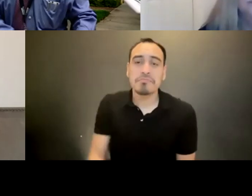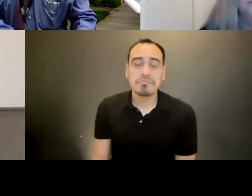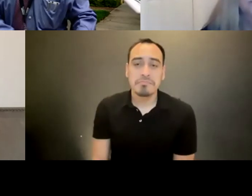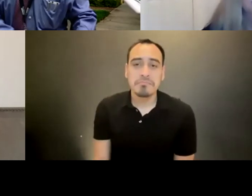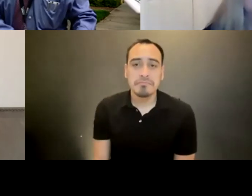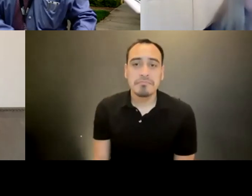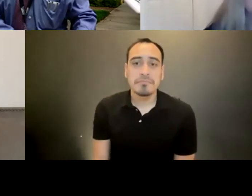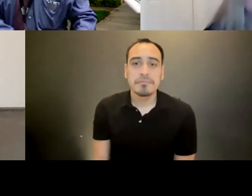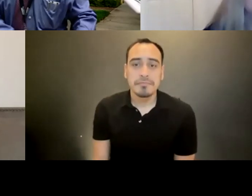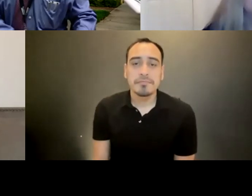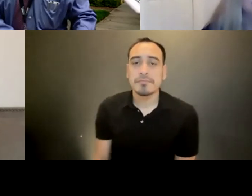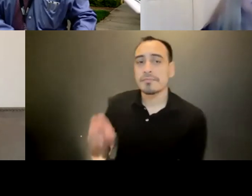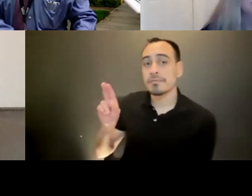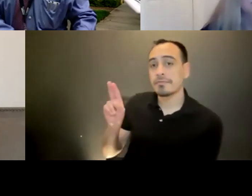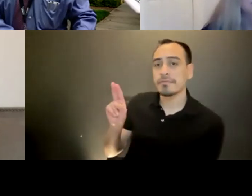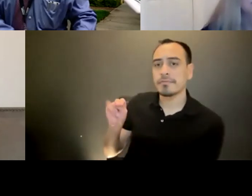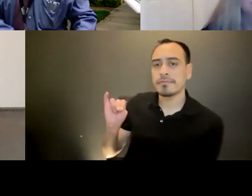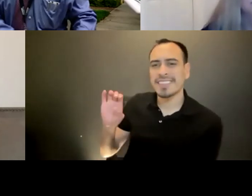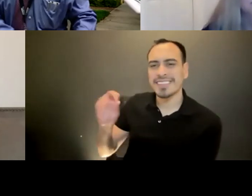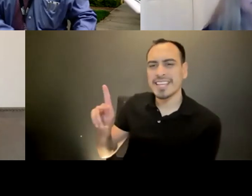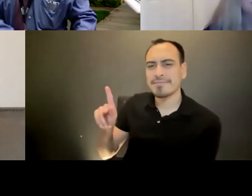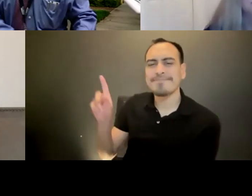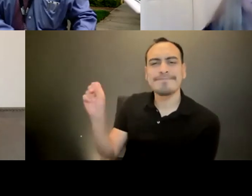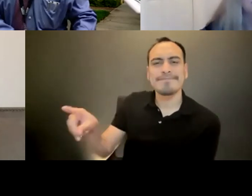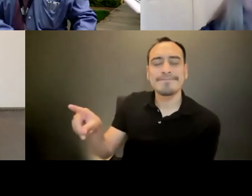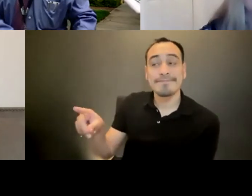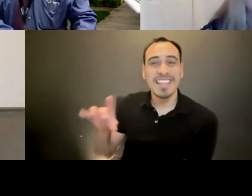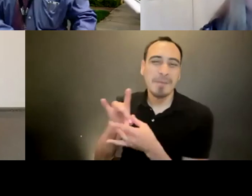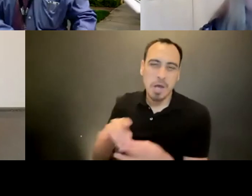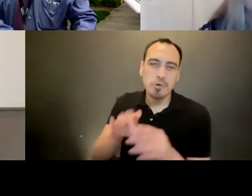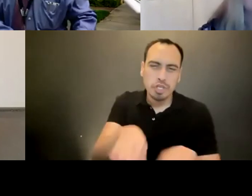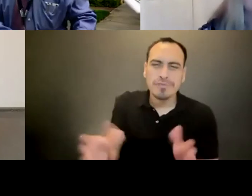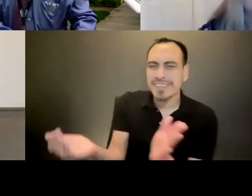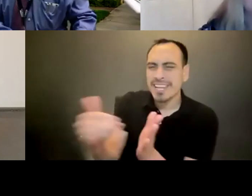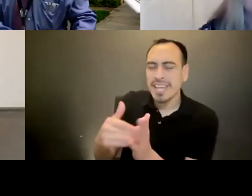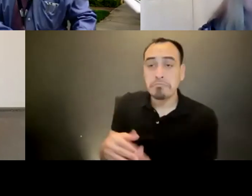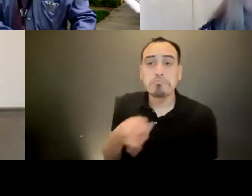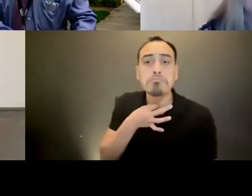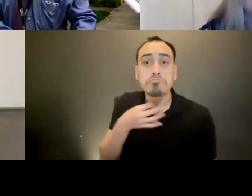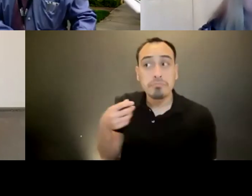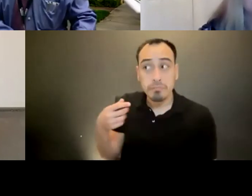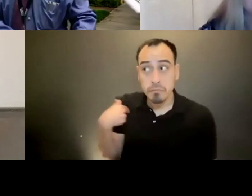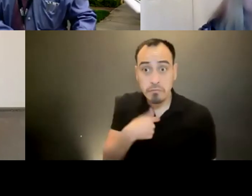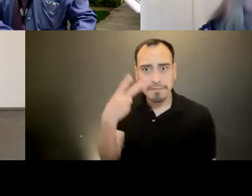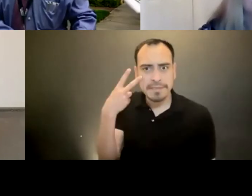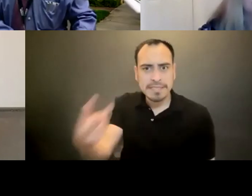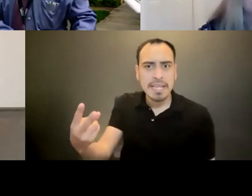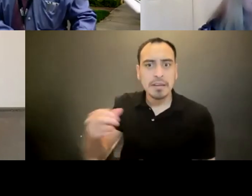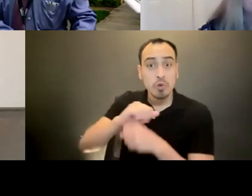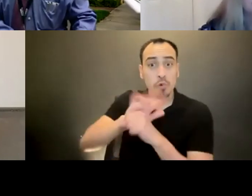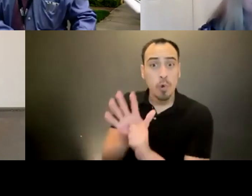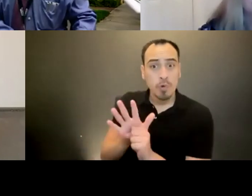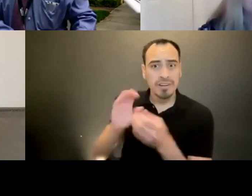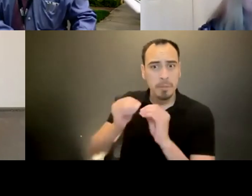All right, another question about children. Have we seen an uptick of cases of COVID with kids, and